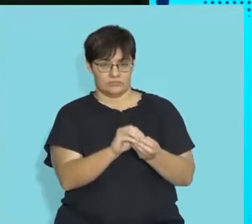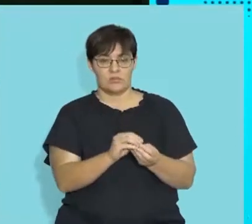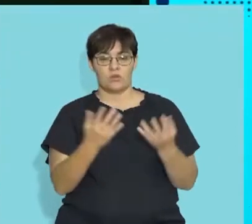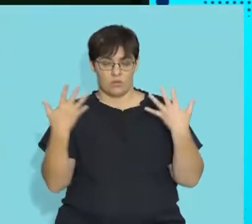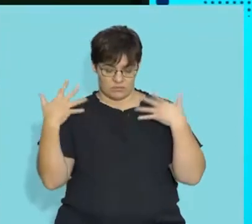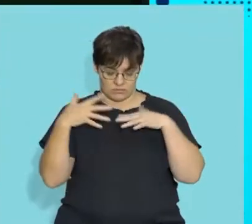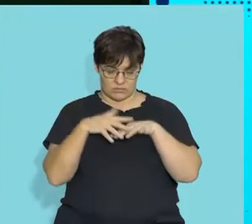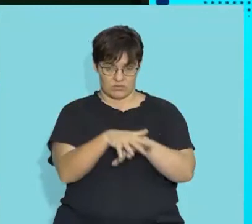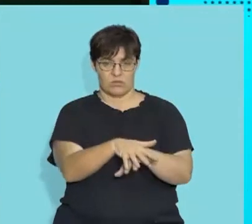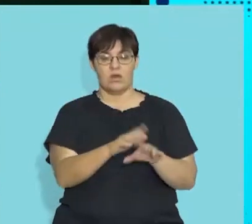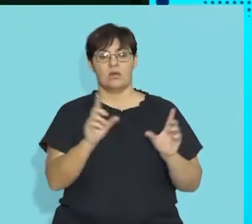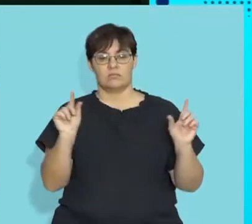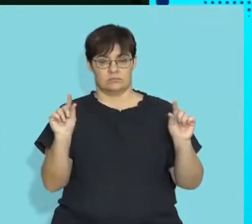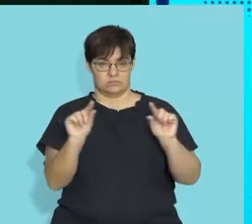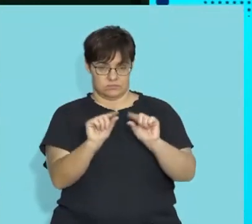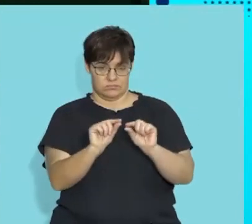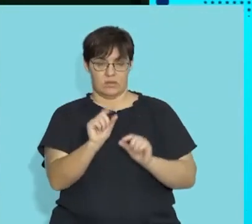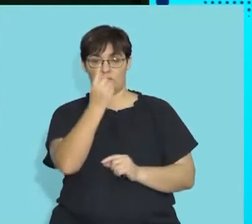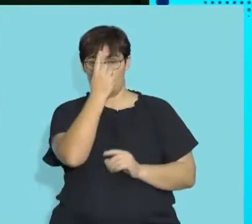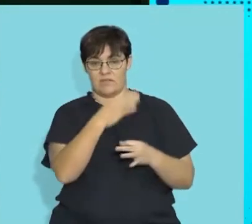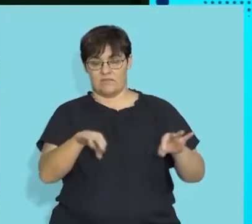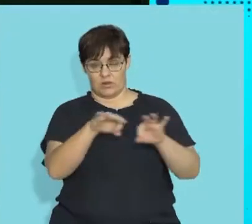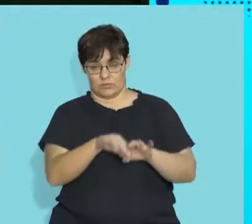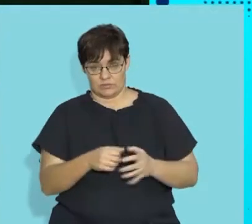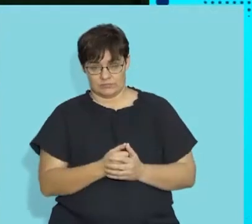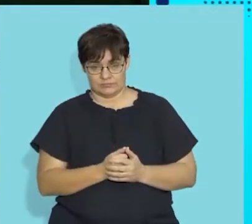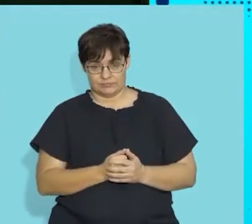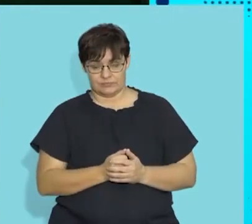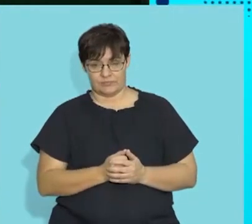is converging, getting closer and closer to one